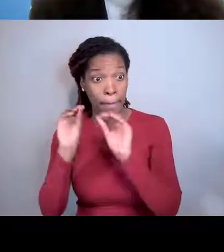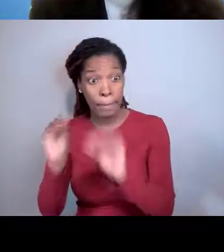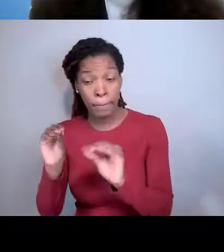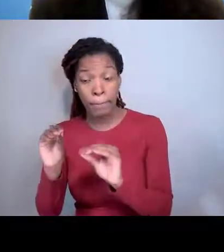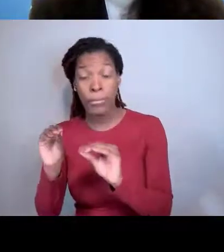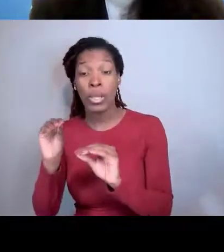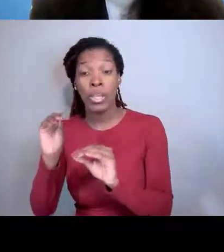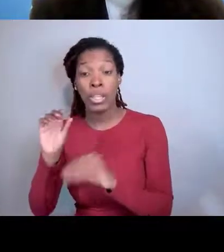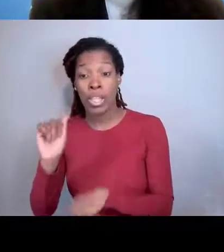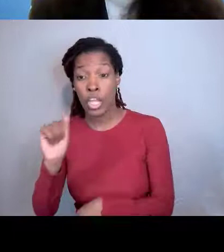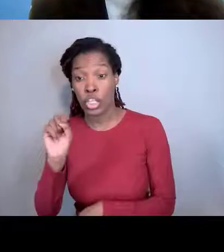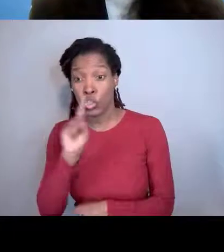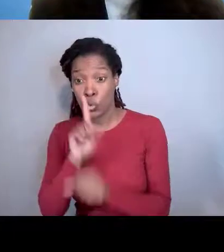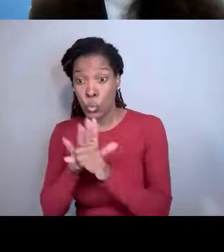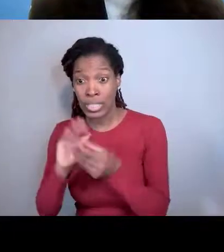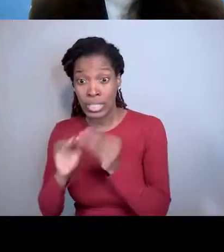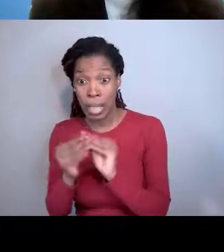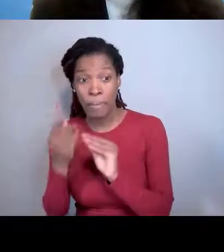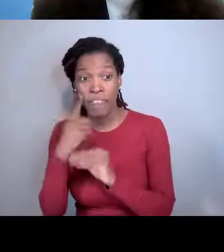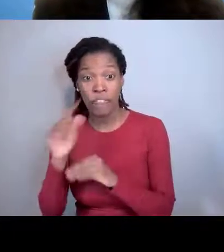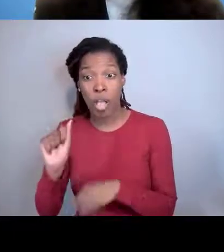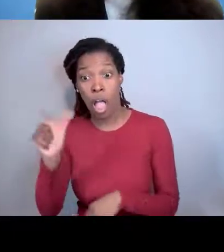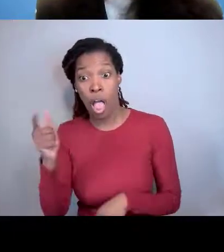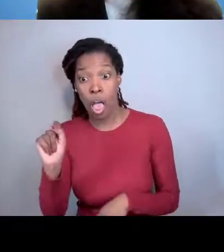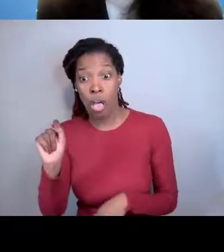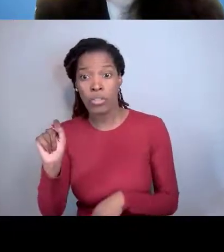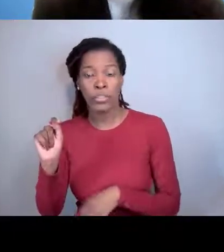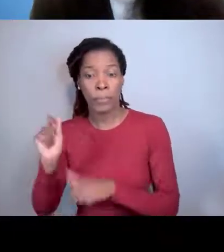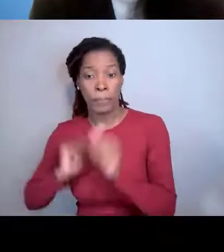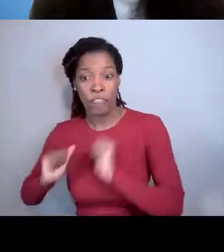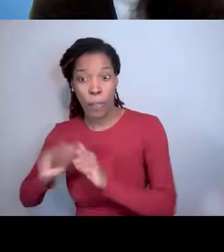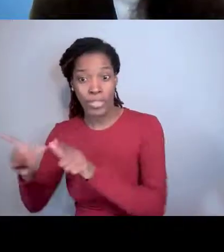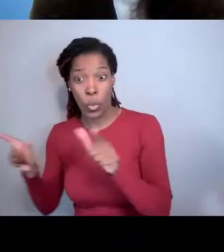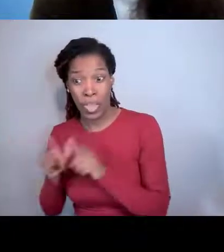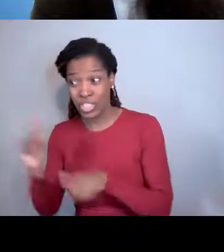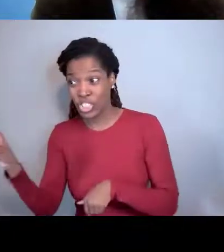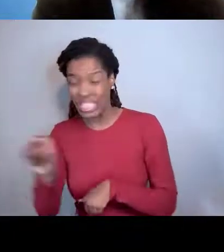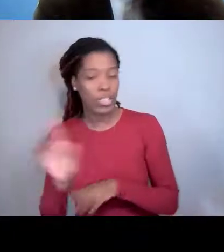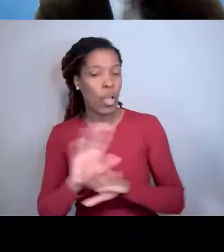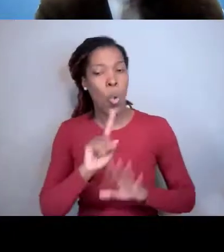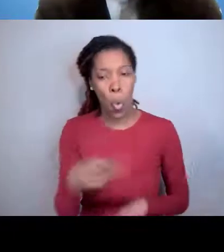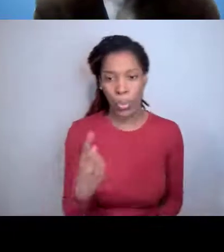alternate performance sites, only for the applicant organization.